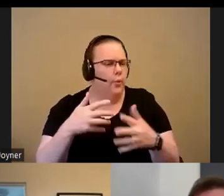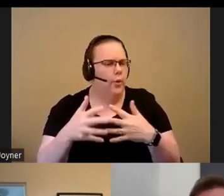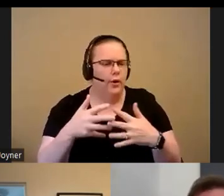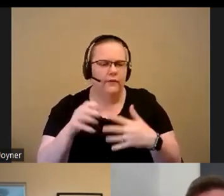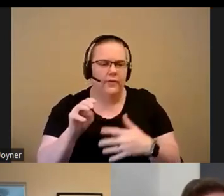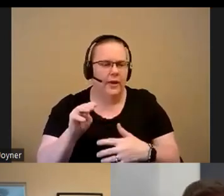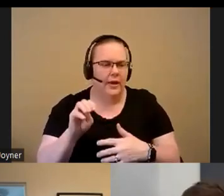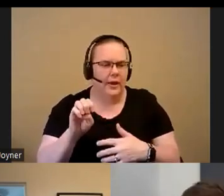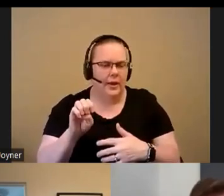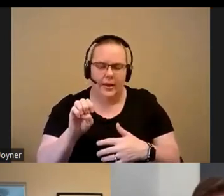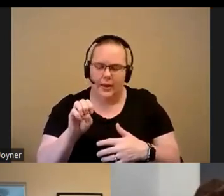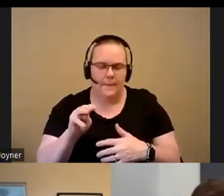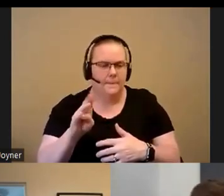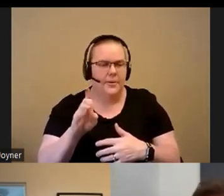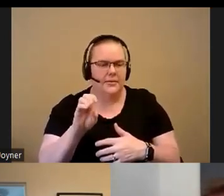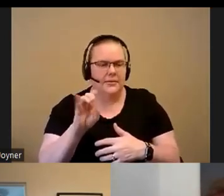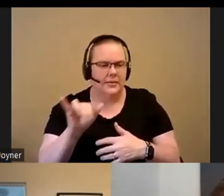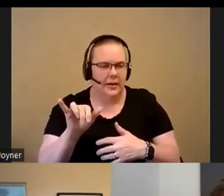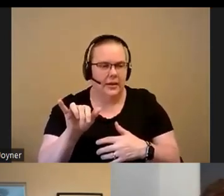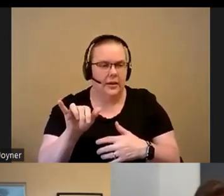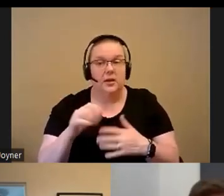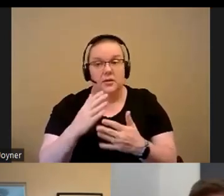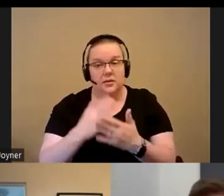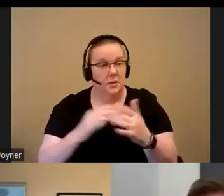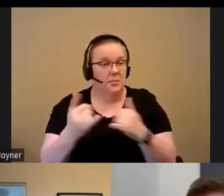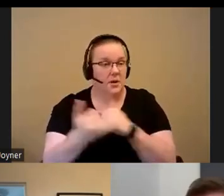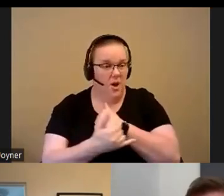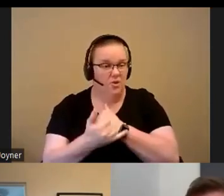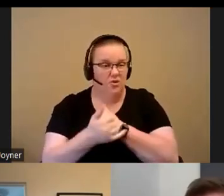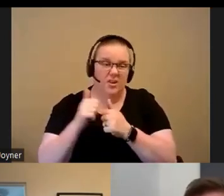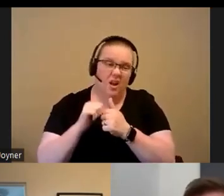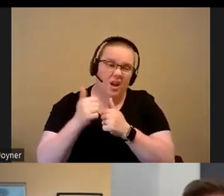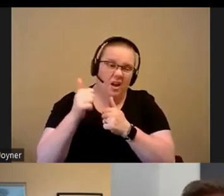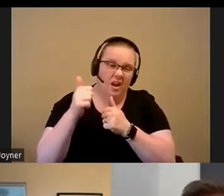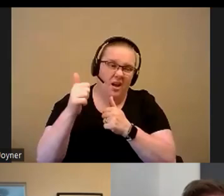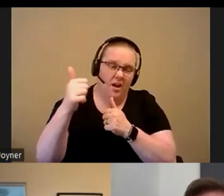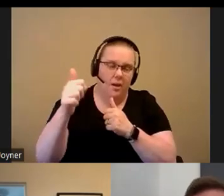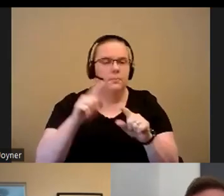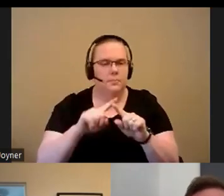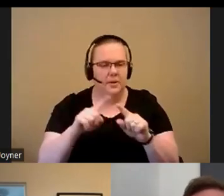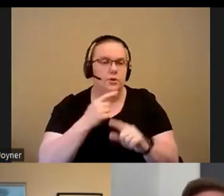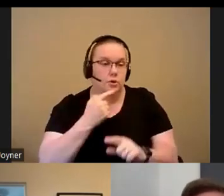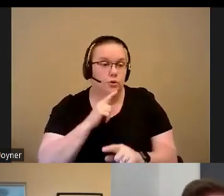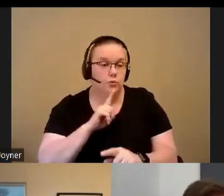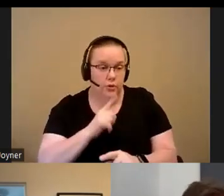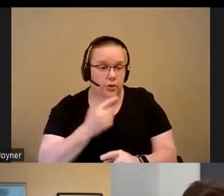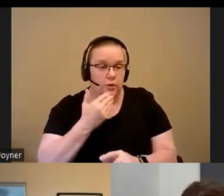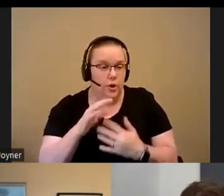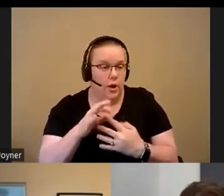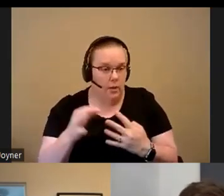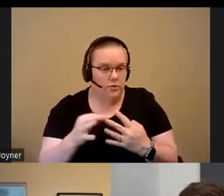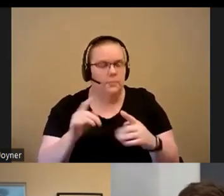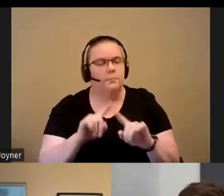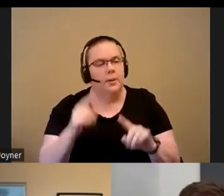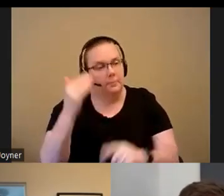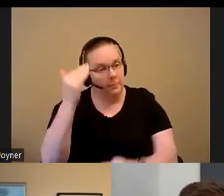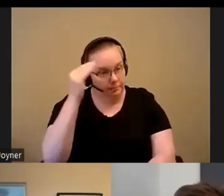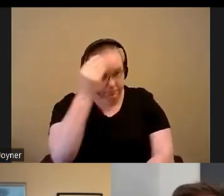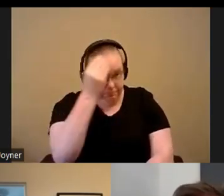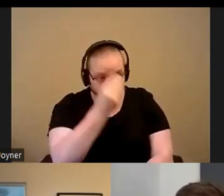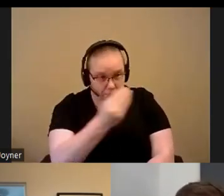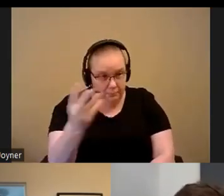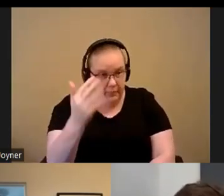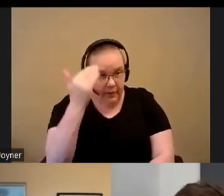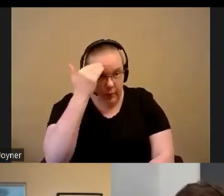countries, the embassy is very hard to get to, it's very far away. So that's a really good option. Be aware that at